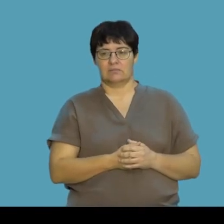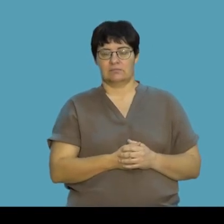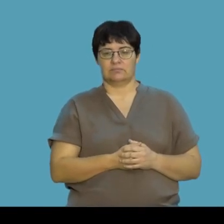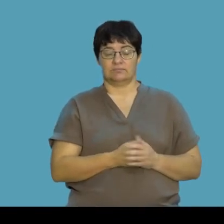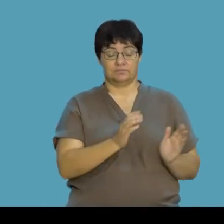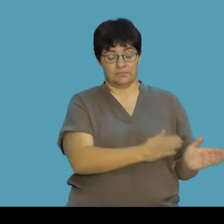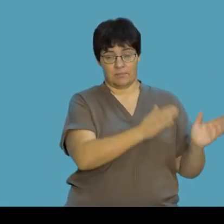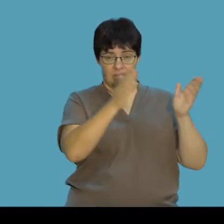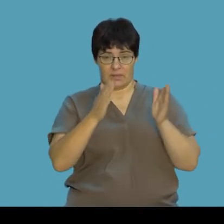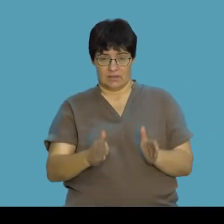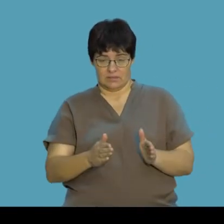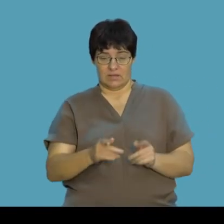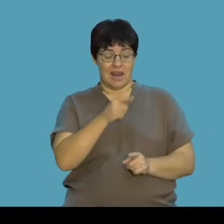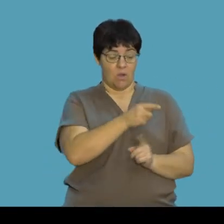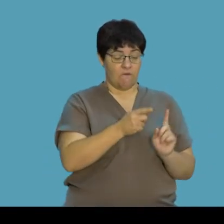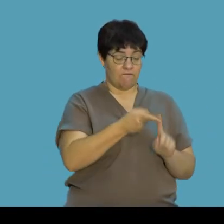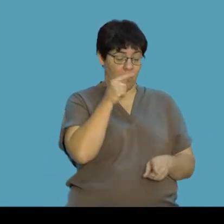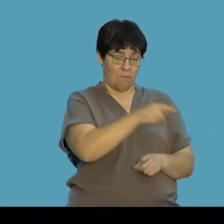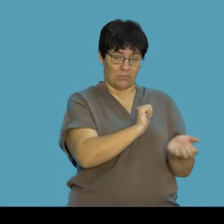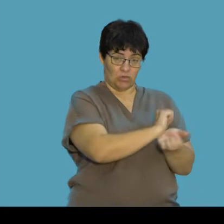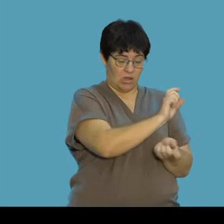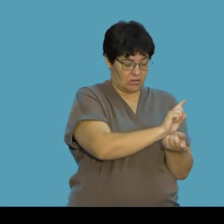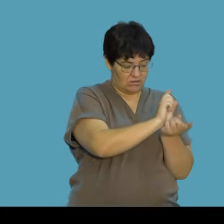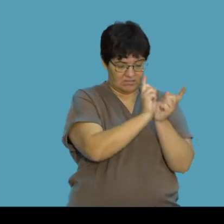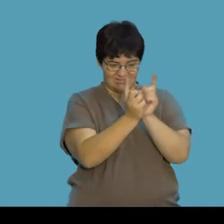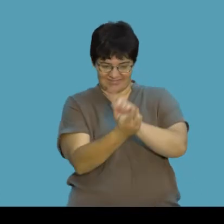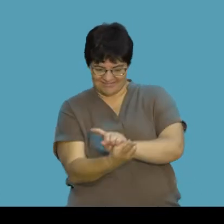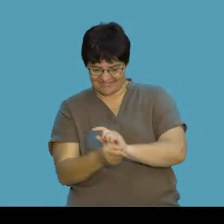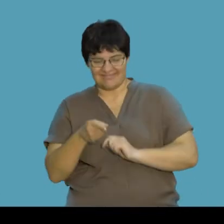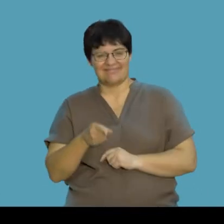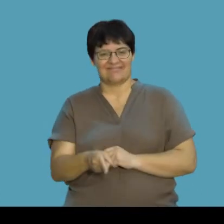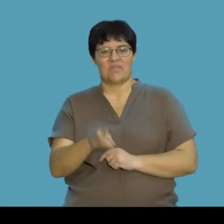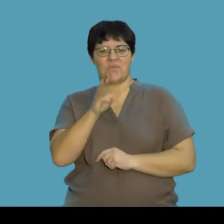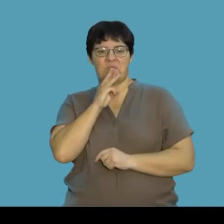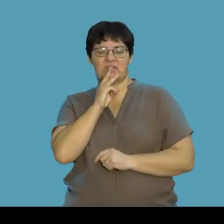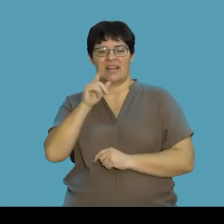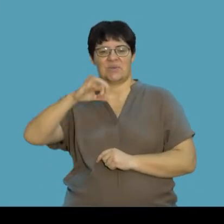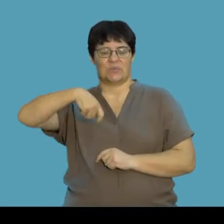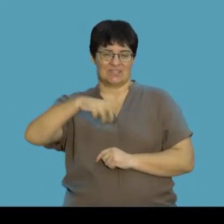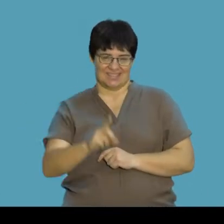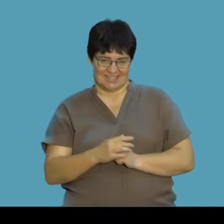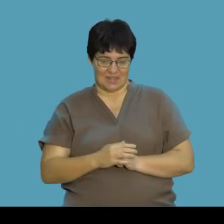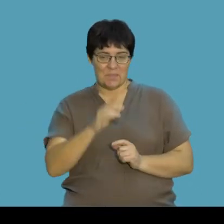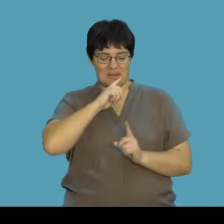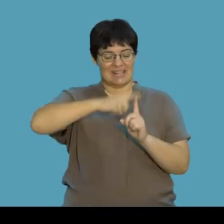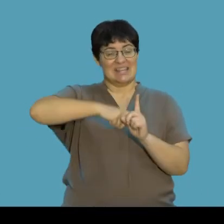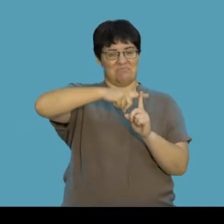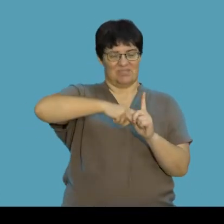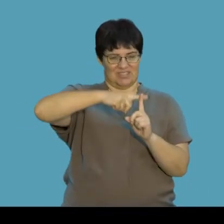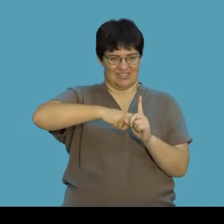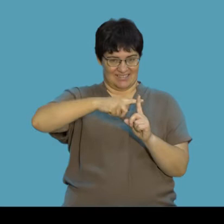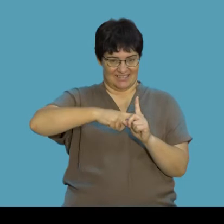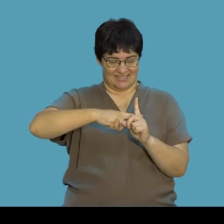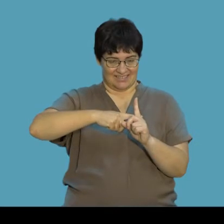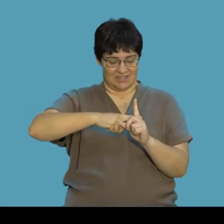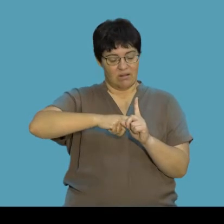let's focus our attention on melting point. Okay, so melting point is actually the temperature. I'll highlight